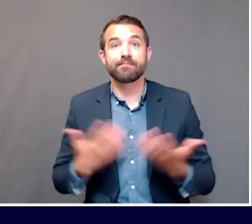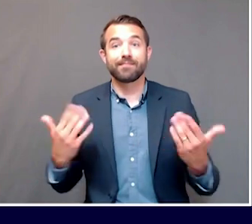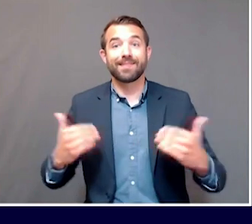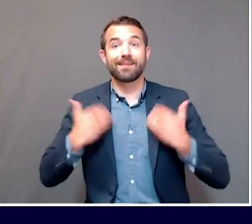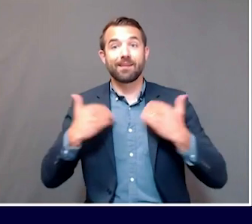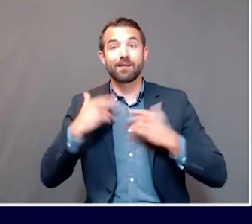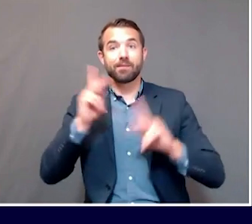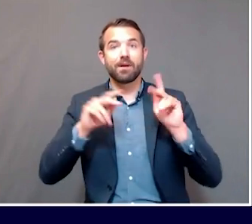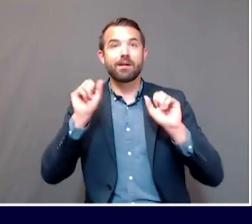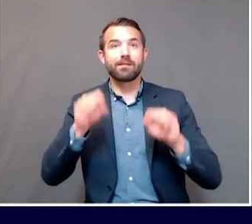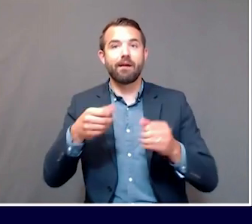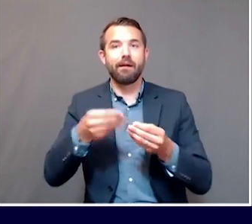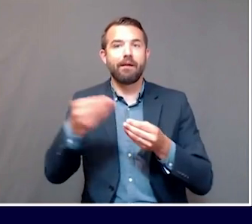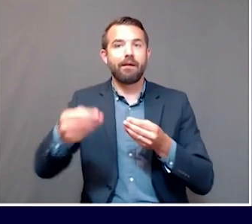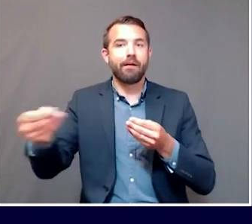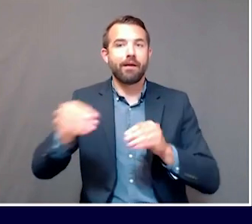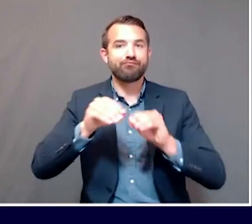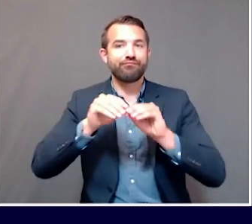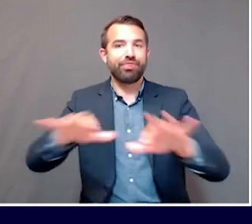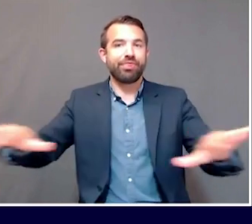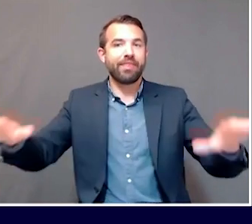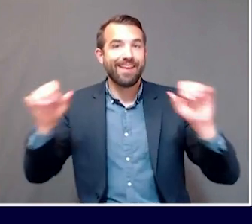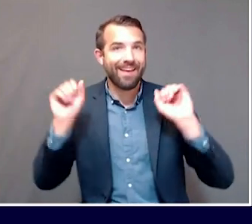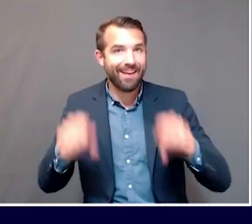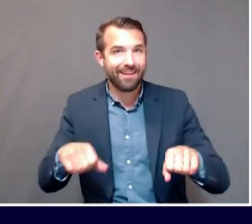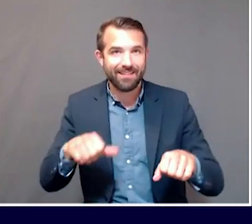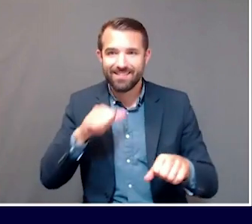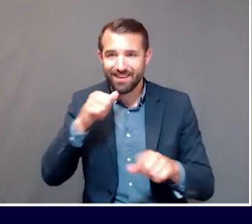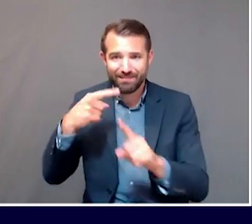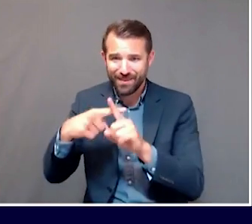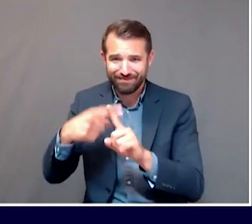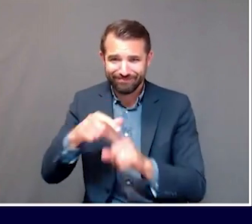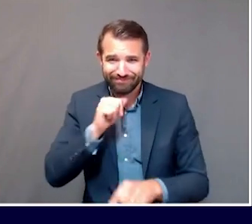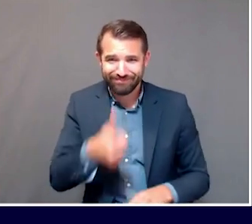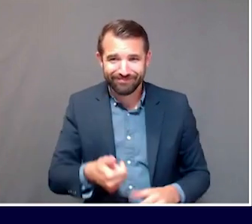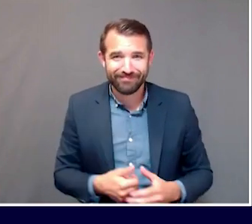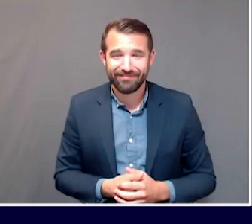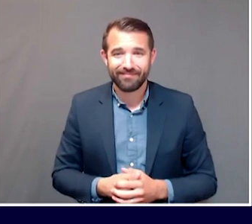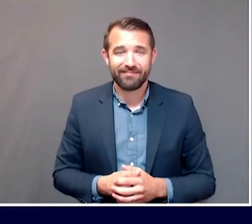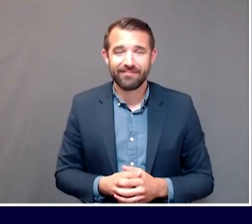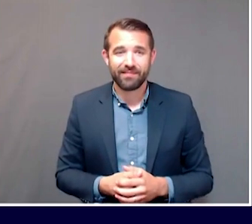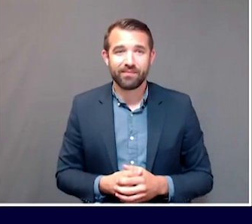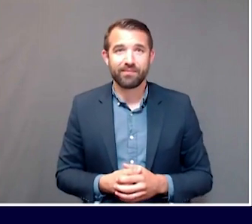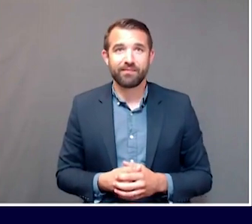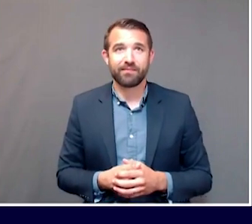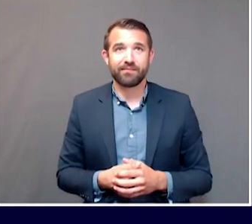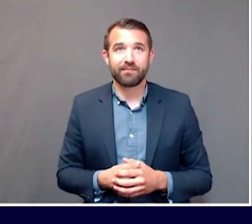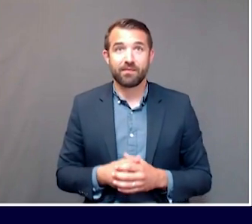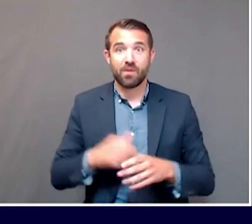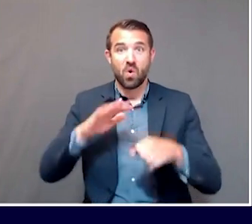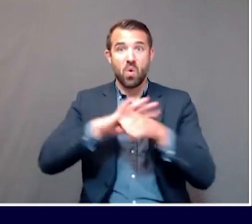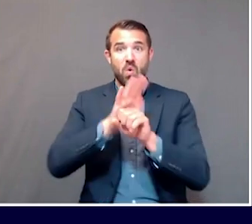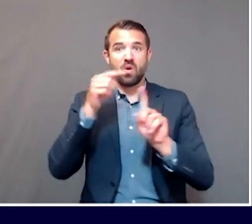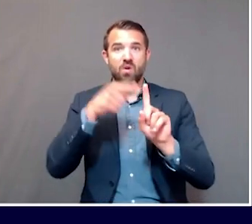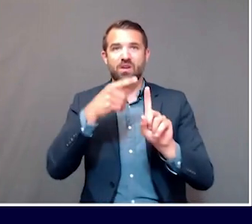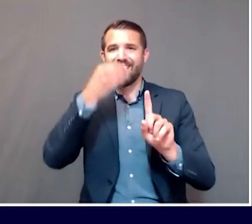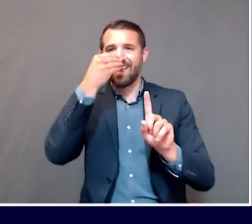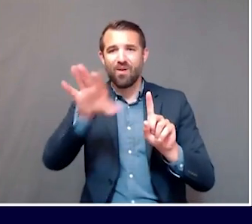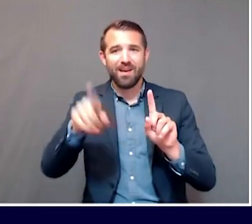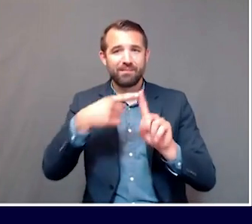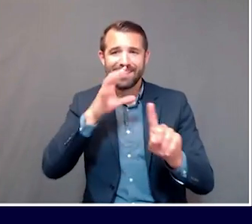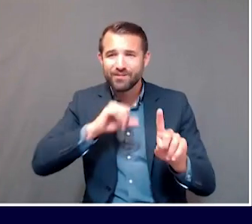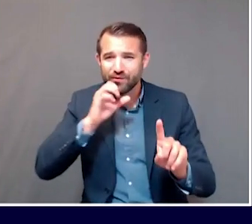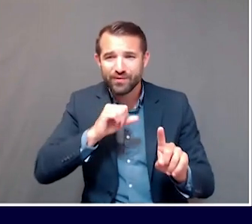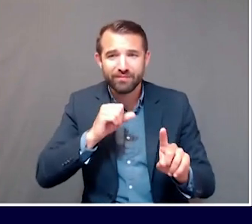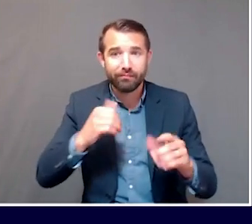positive thing. The virus is non-discriminatory in terms of age. We have had serious illnesses